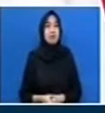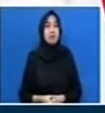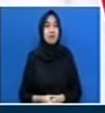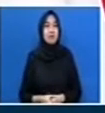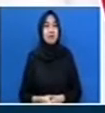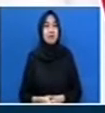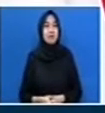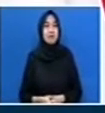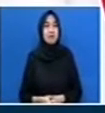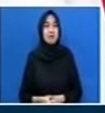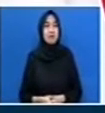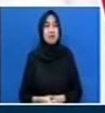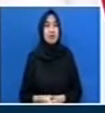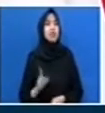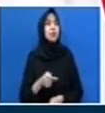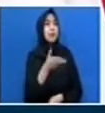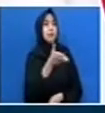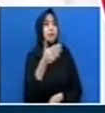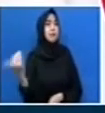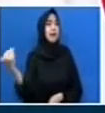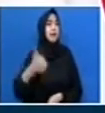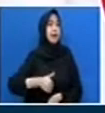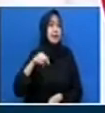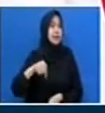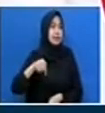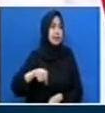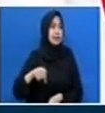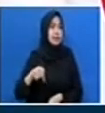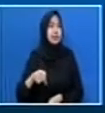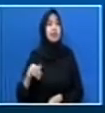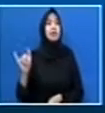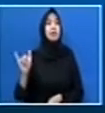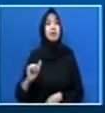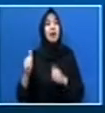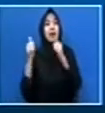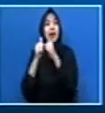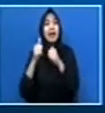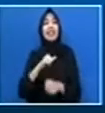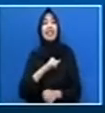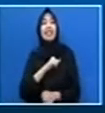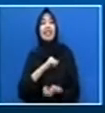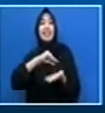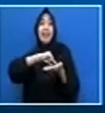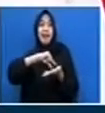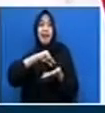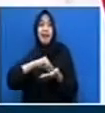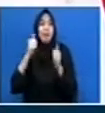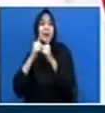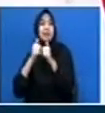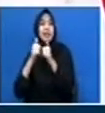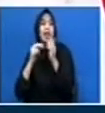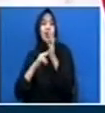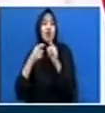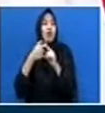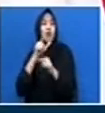Palestine? Seeing you here, for someone who made a deal with Iran, it's a nuclear agreement, everybody's talked about that. What